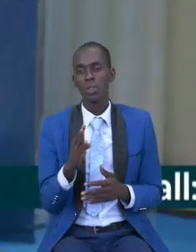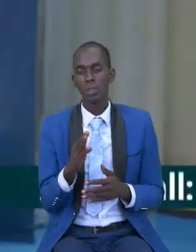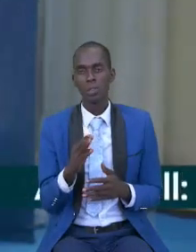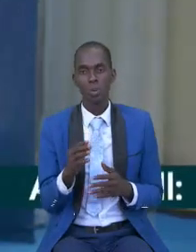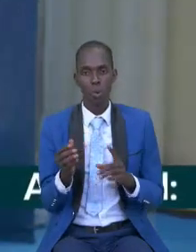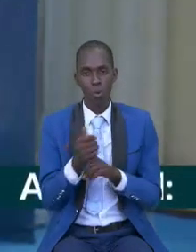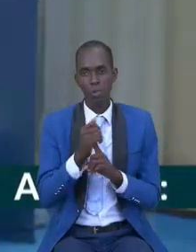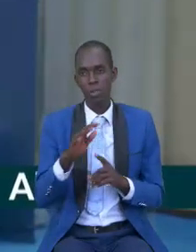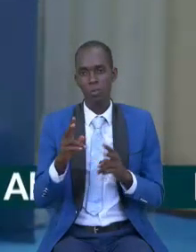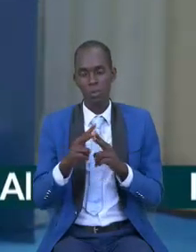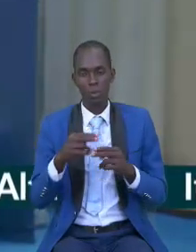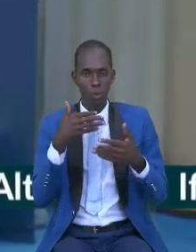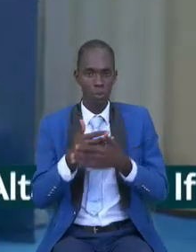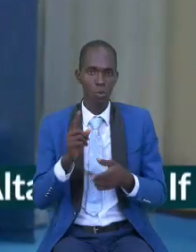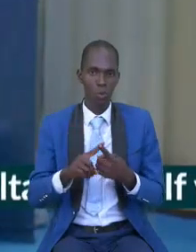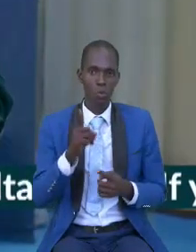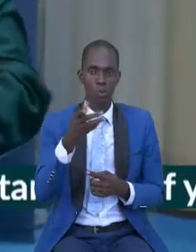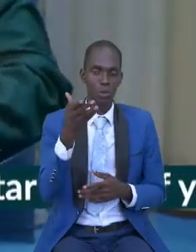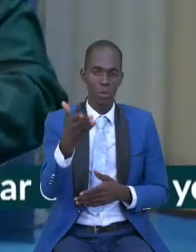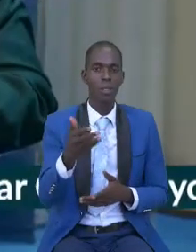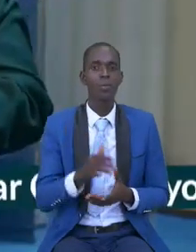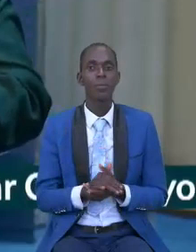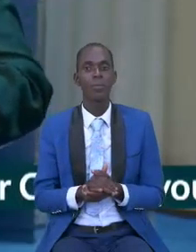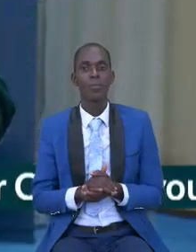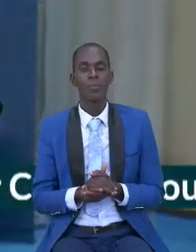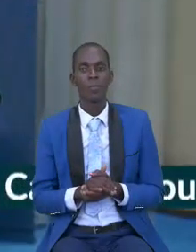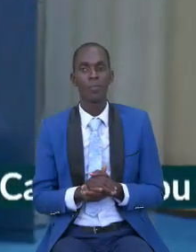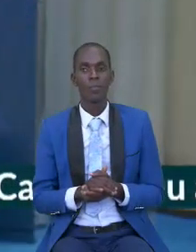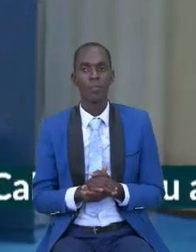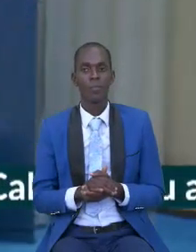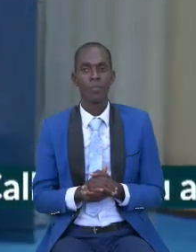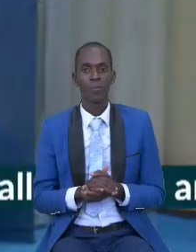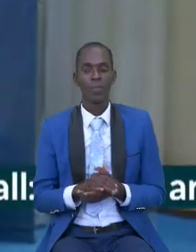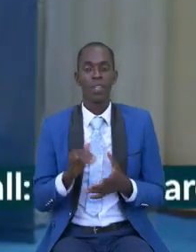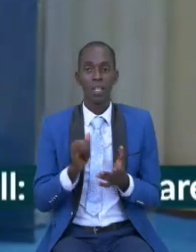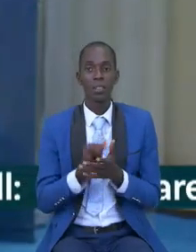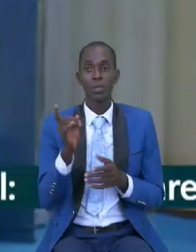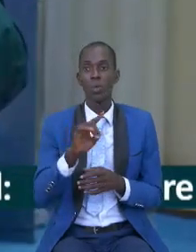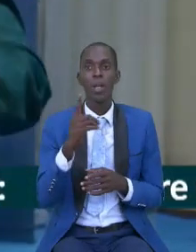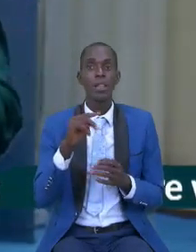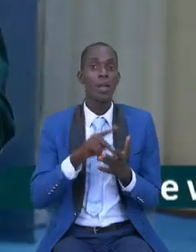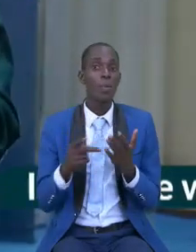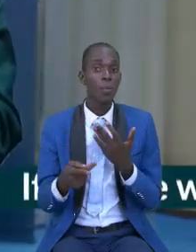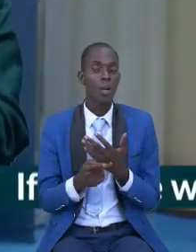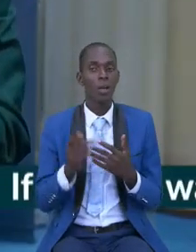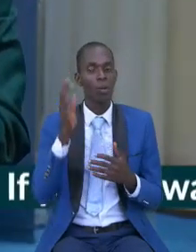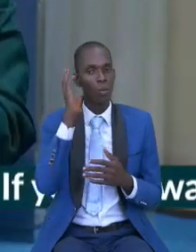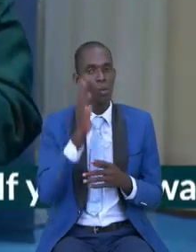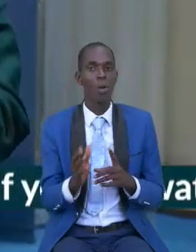place, over there in the tent at the back is where we are having that classes with